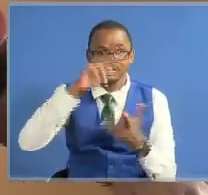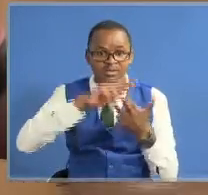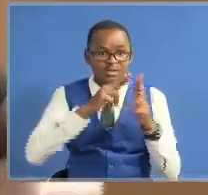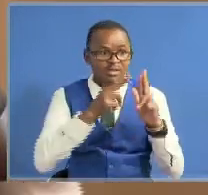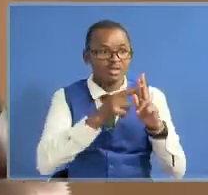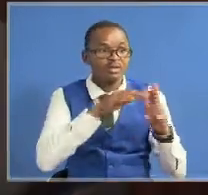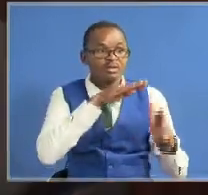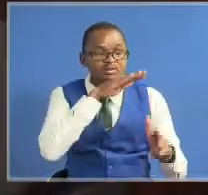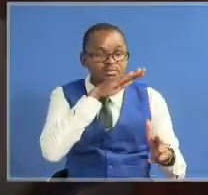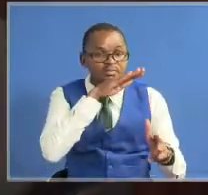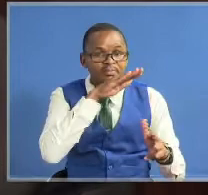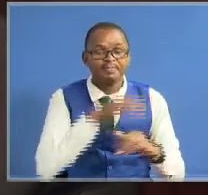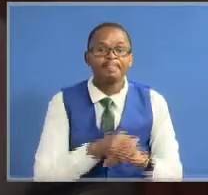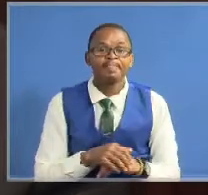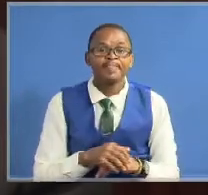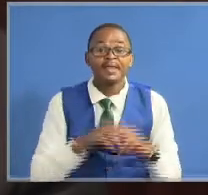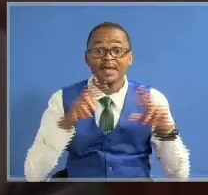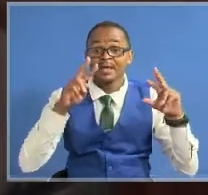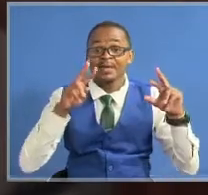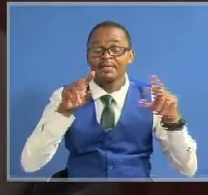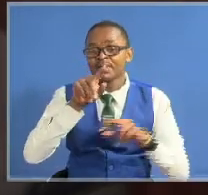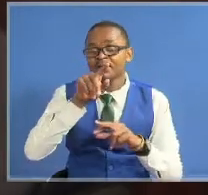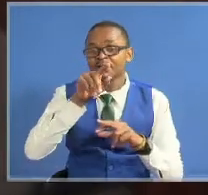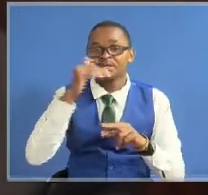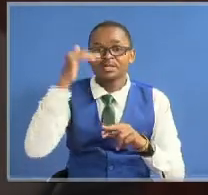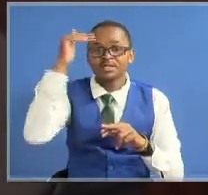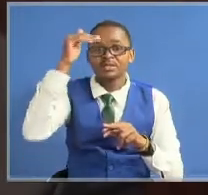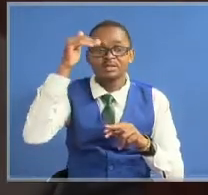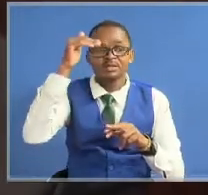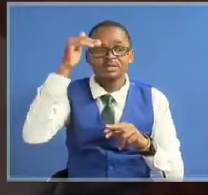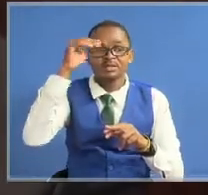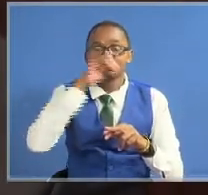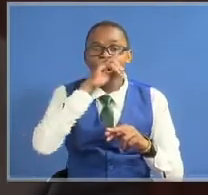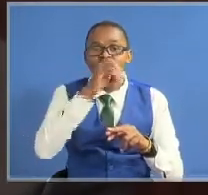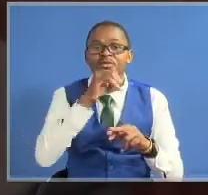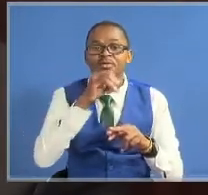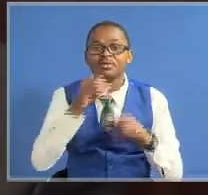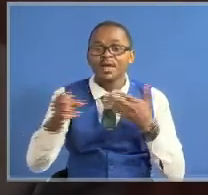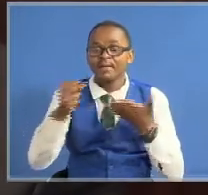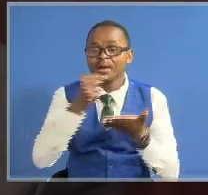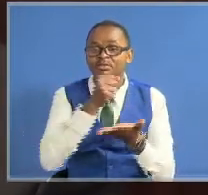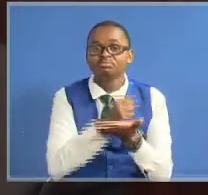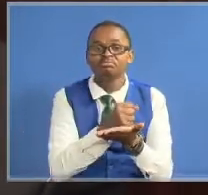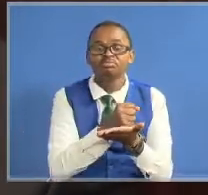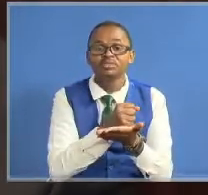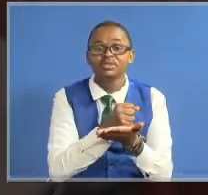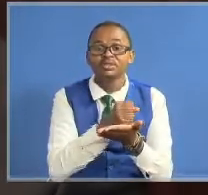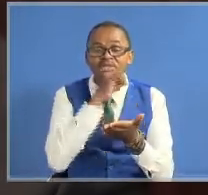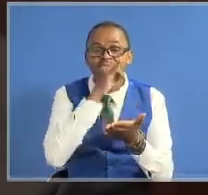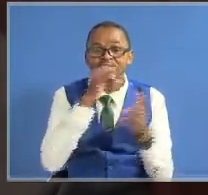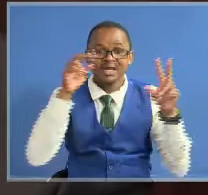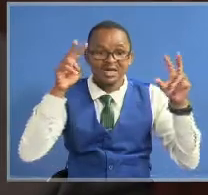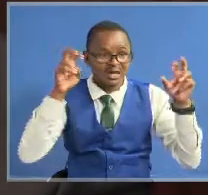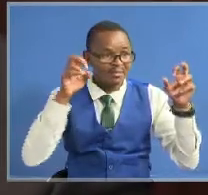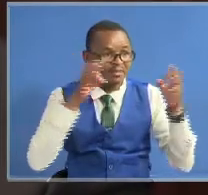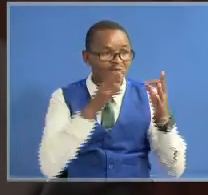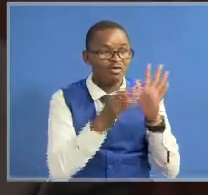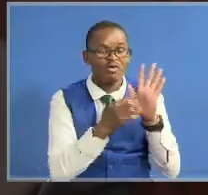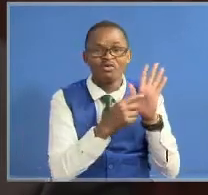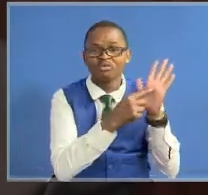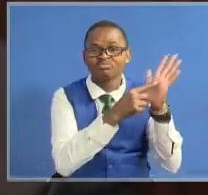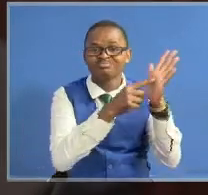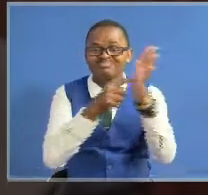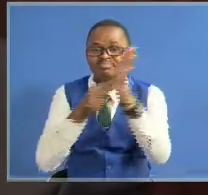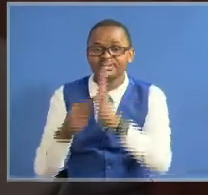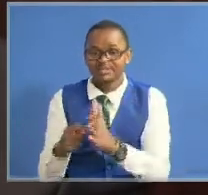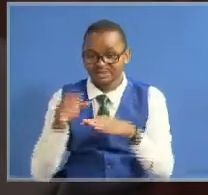AIDS-related deaths. It's an issue of teenage pregnancy. It's an issue of unemployment. It's an issue of exploration,